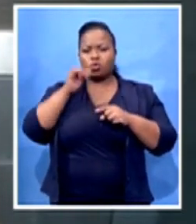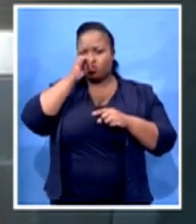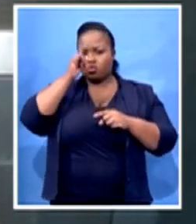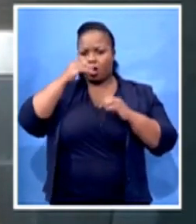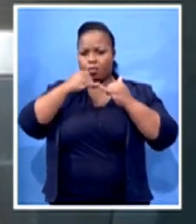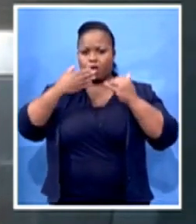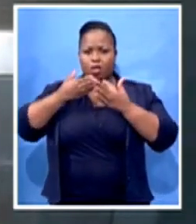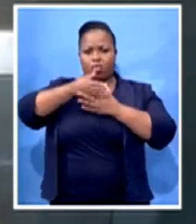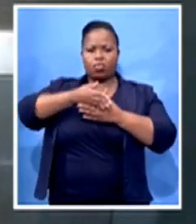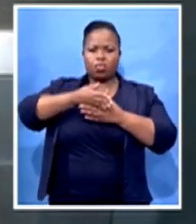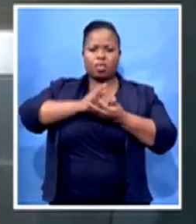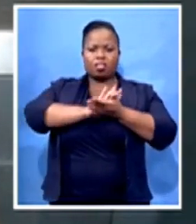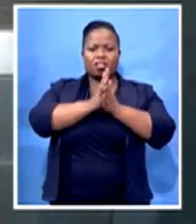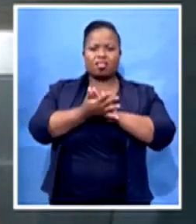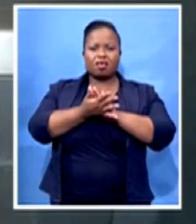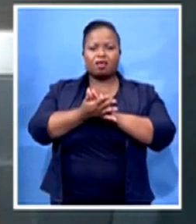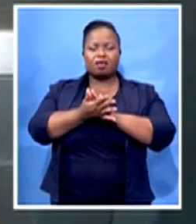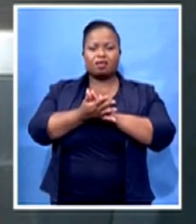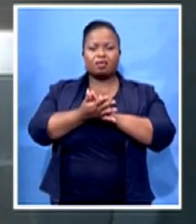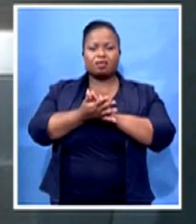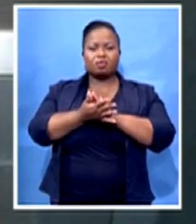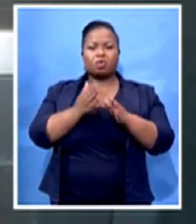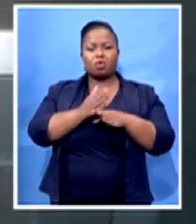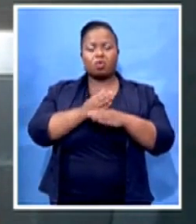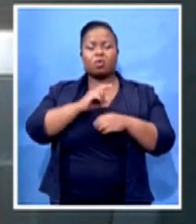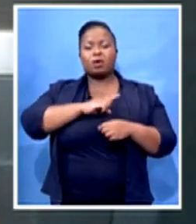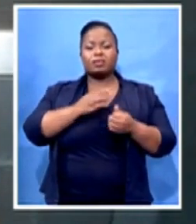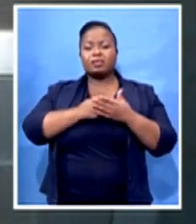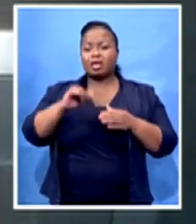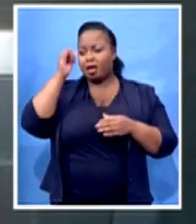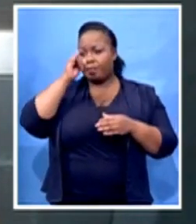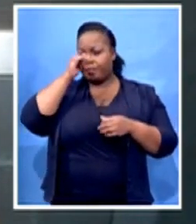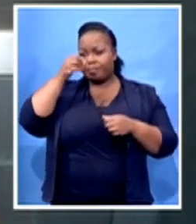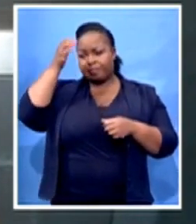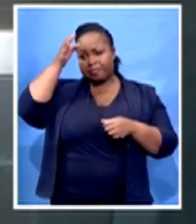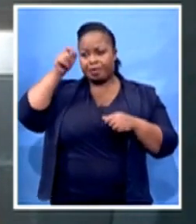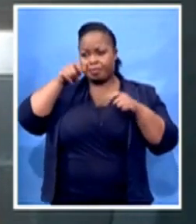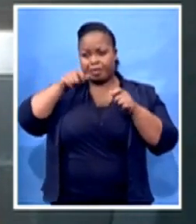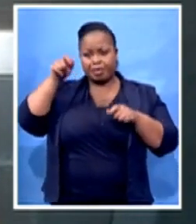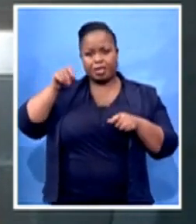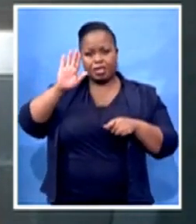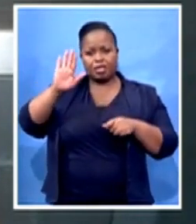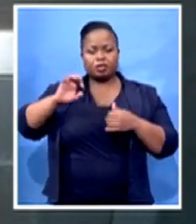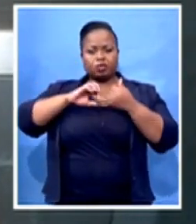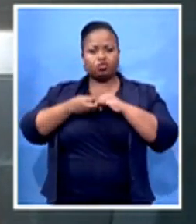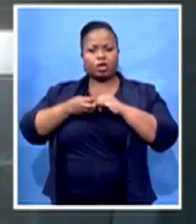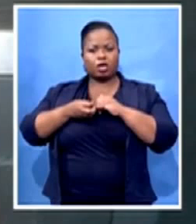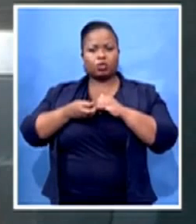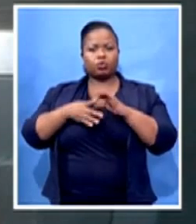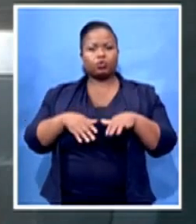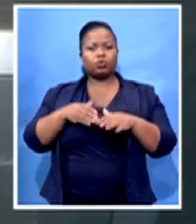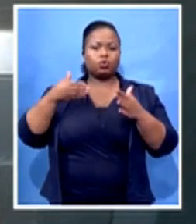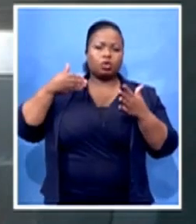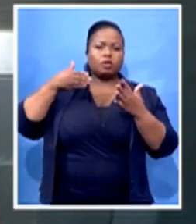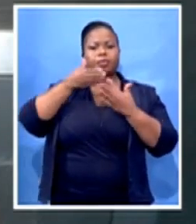cyber criminals are trying to get you or trying to compromise your security systems and access your credentials or steal